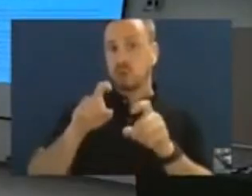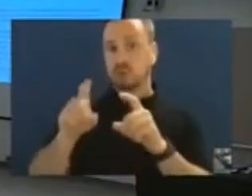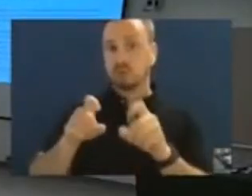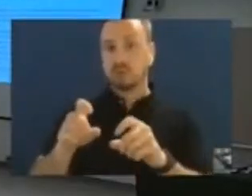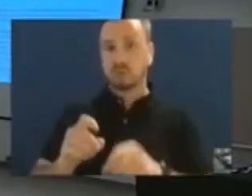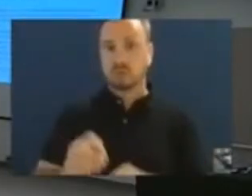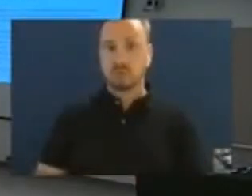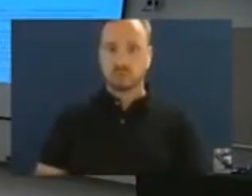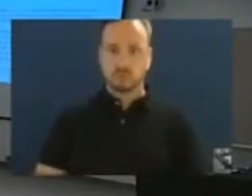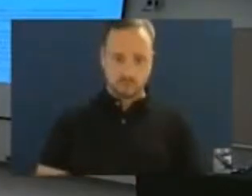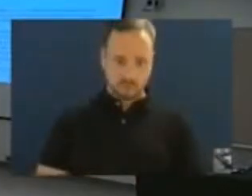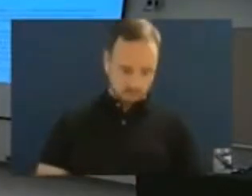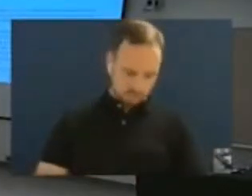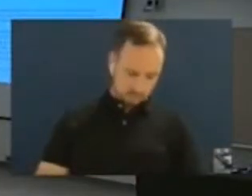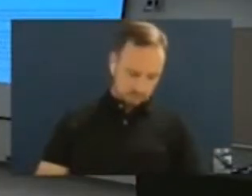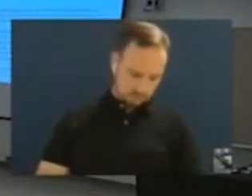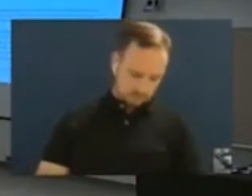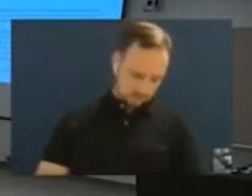Okay.